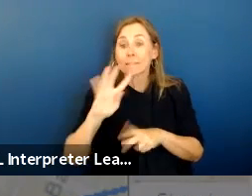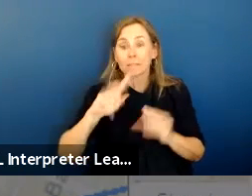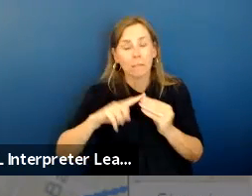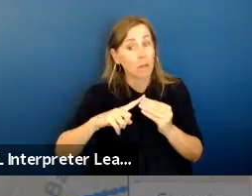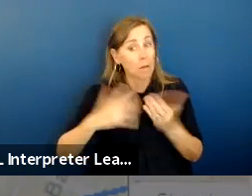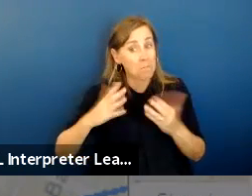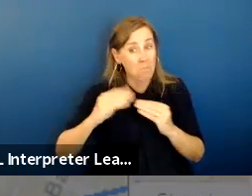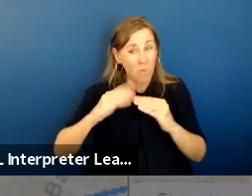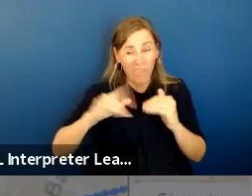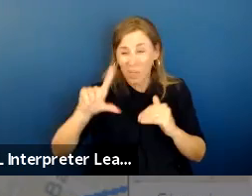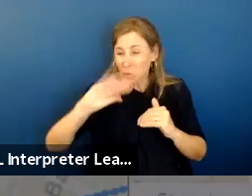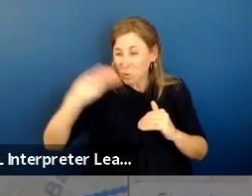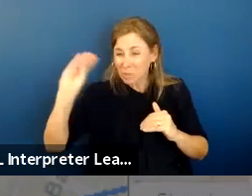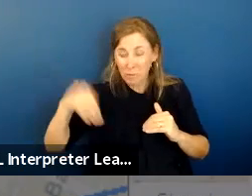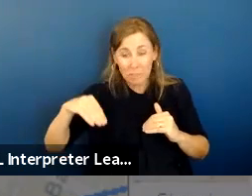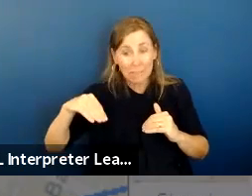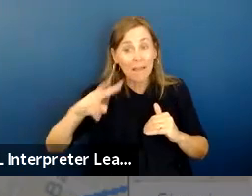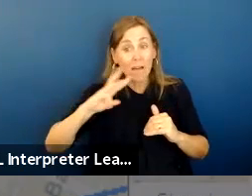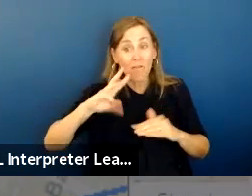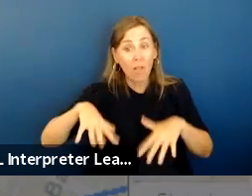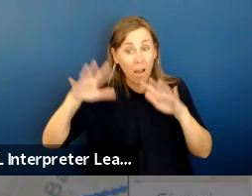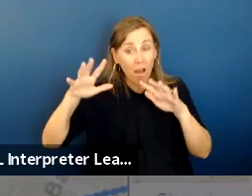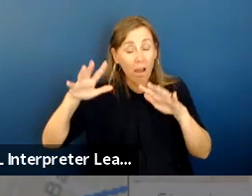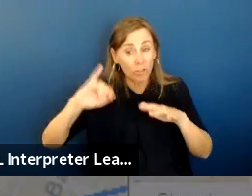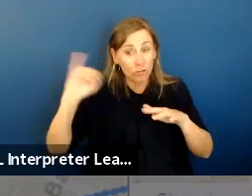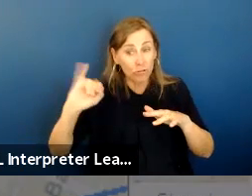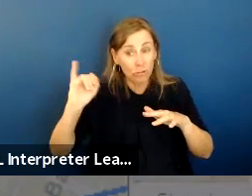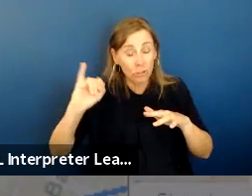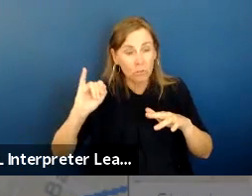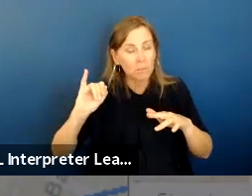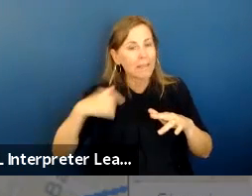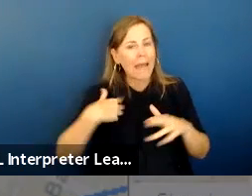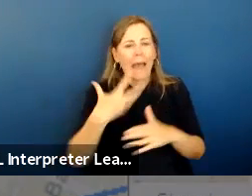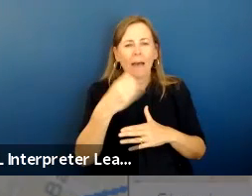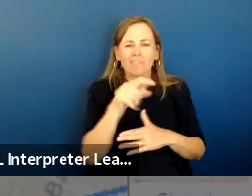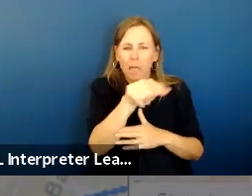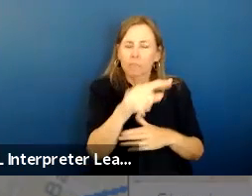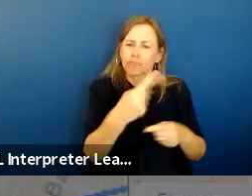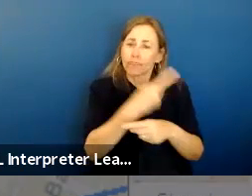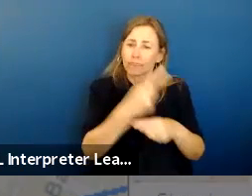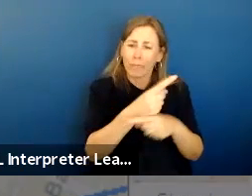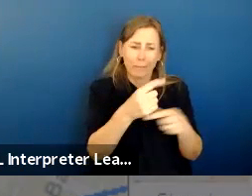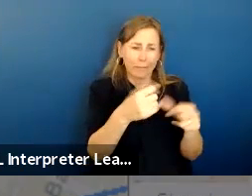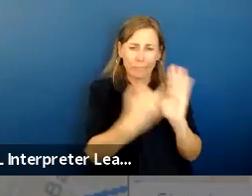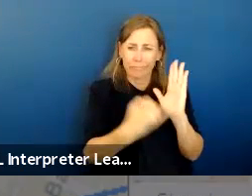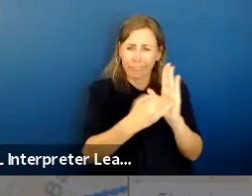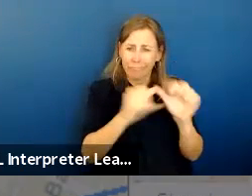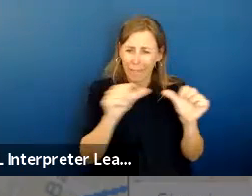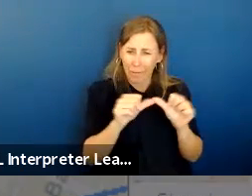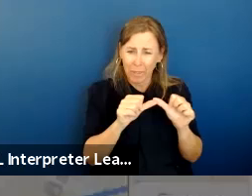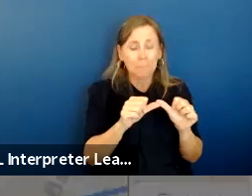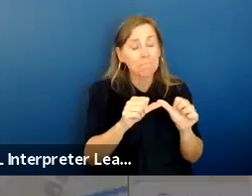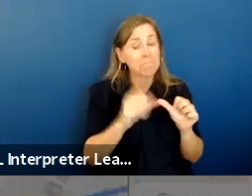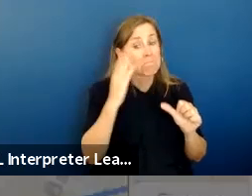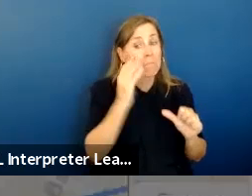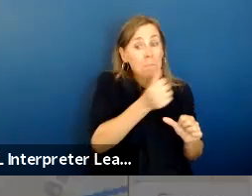insurance claims are for structures outside of the mapped regulatory flood hazard areas. Additionally, unlike private flood